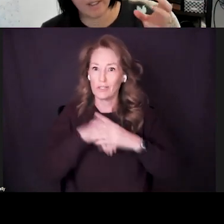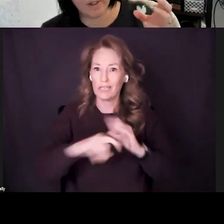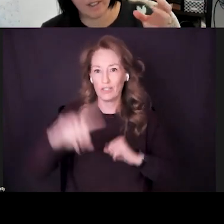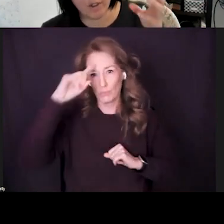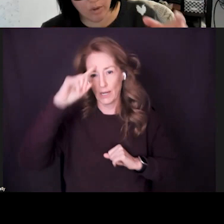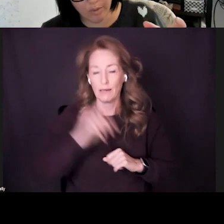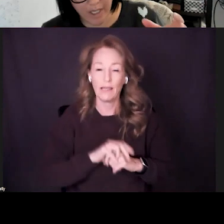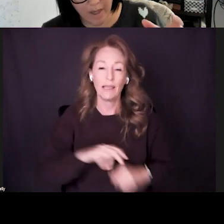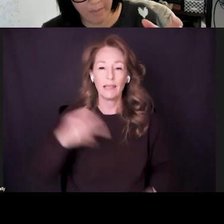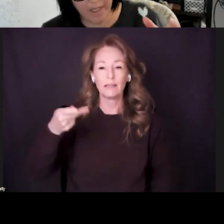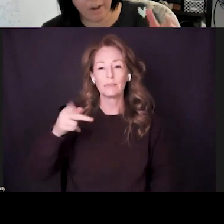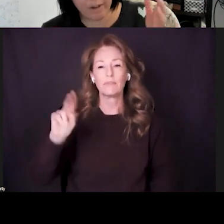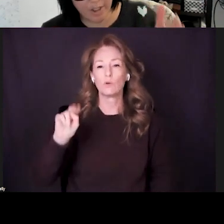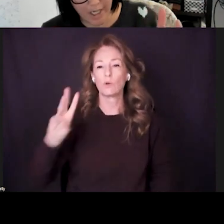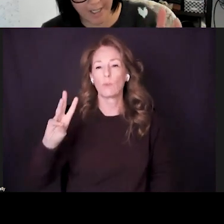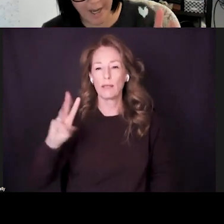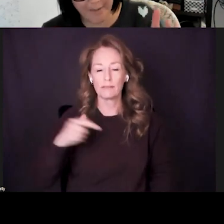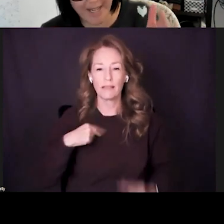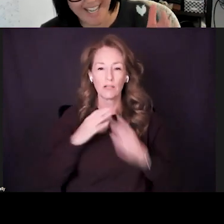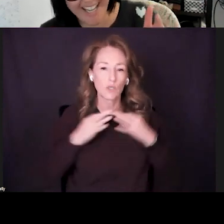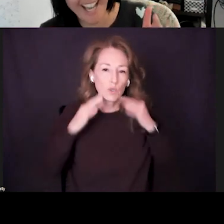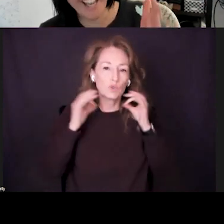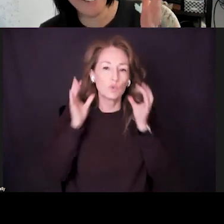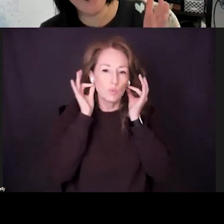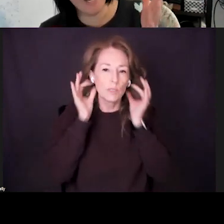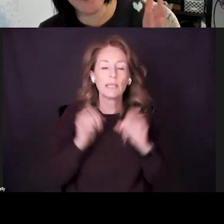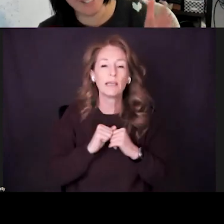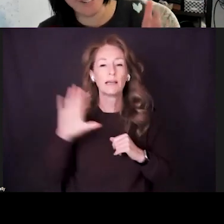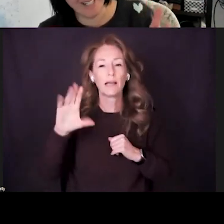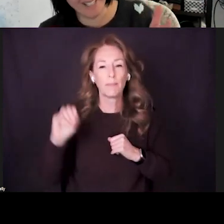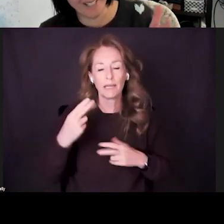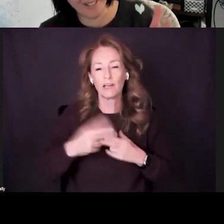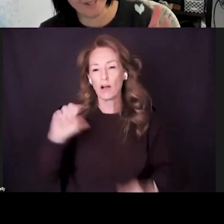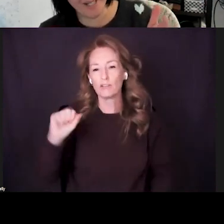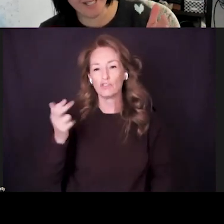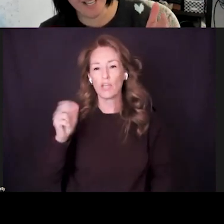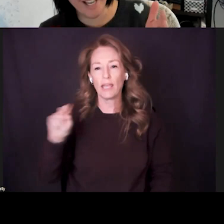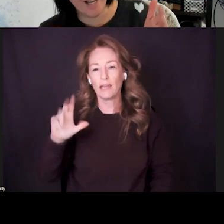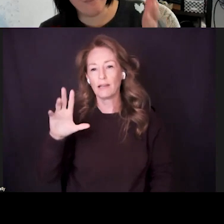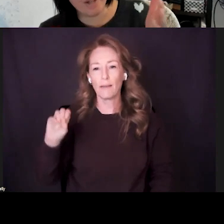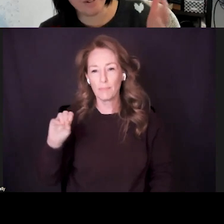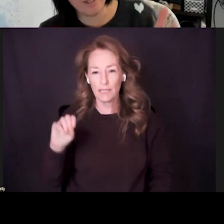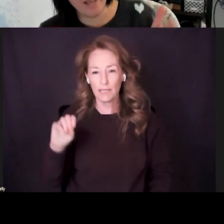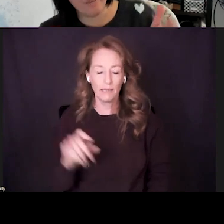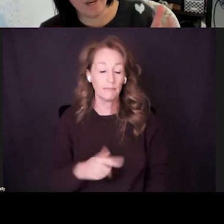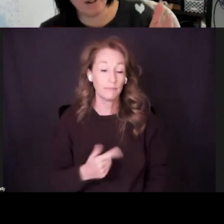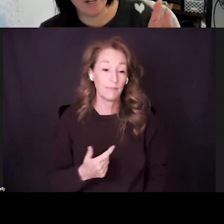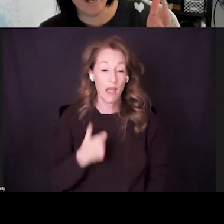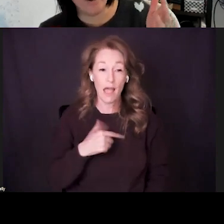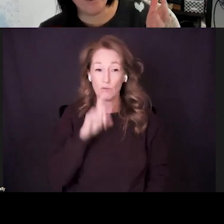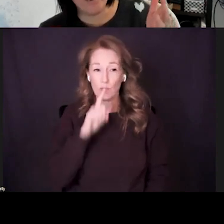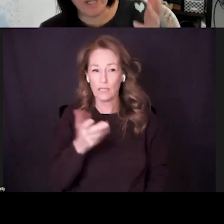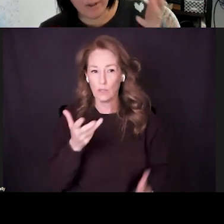Northwest, there's a jewelry company called the Shane Company. And what I really wanted to do was mirror them,